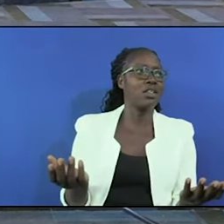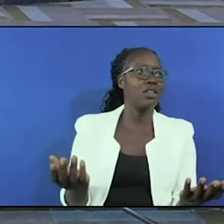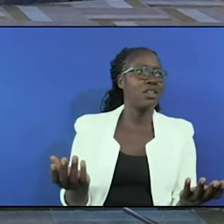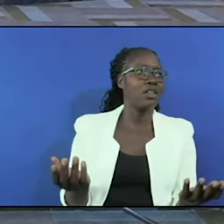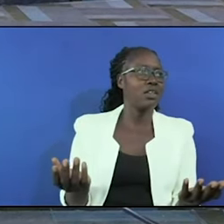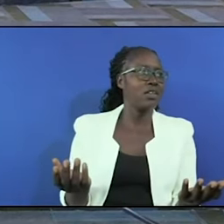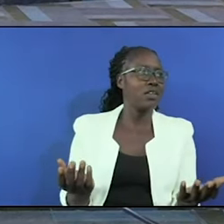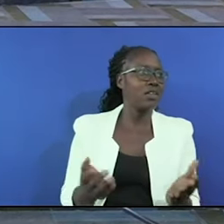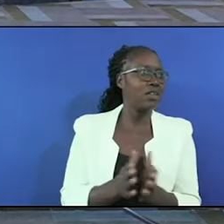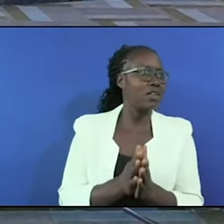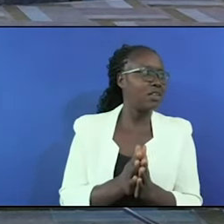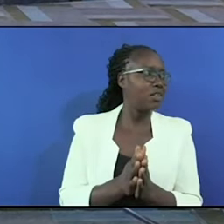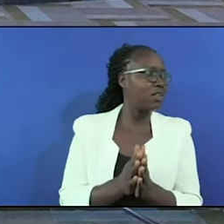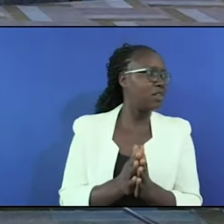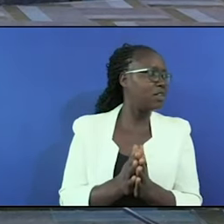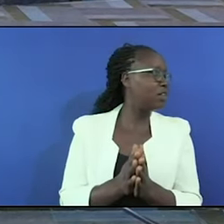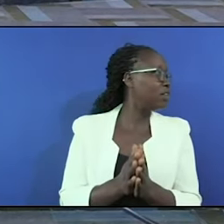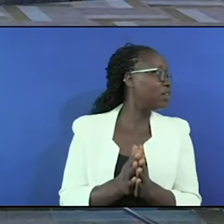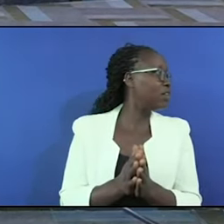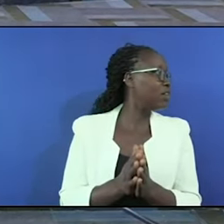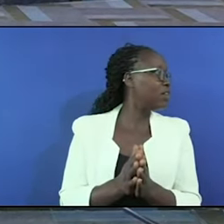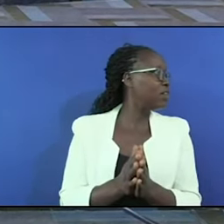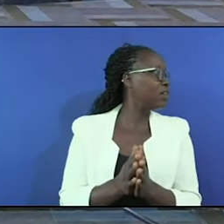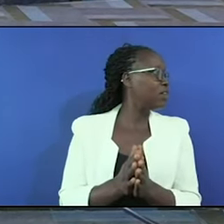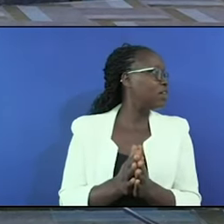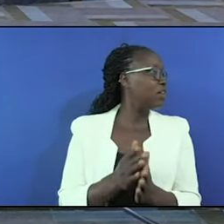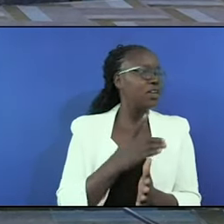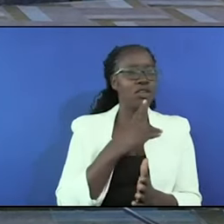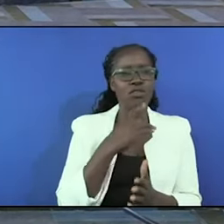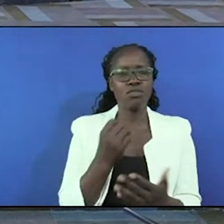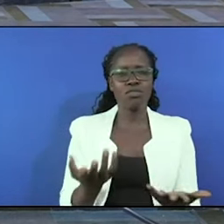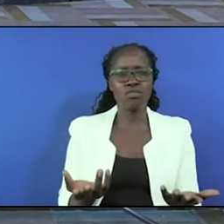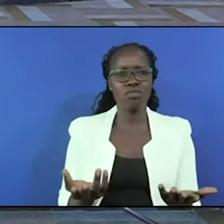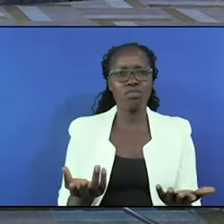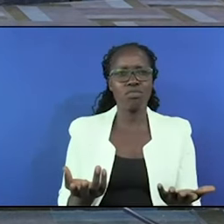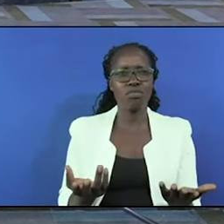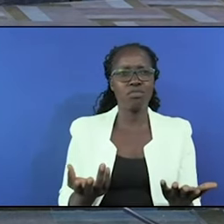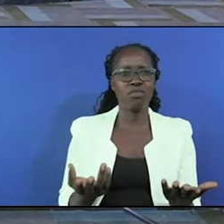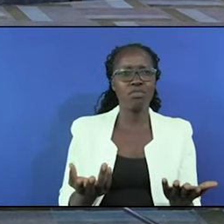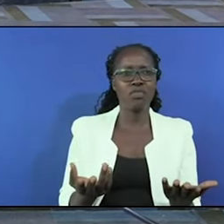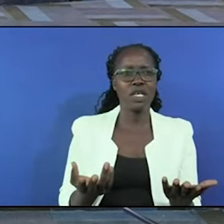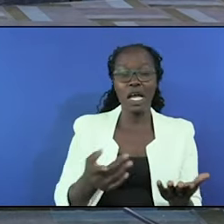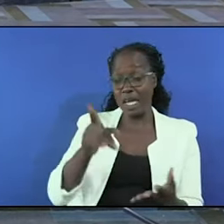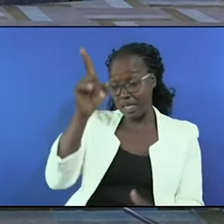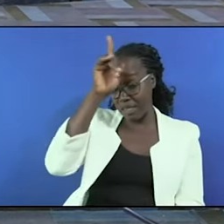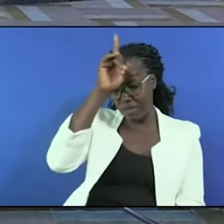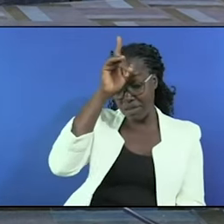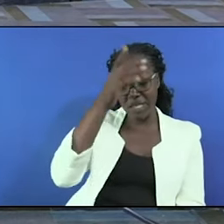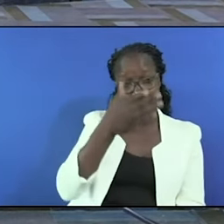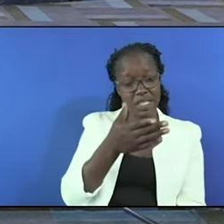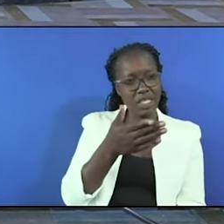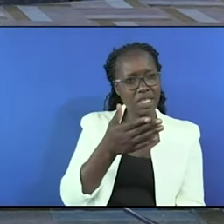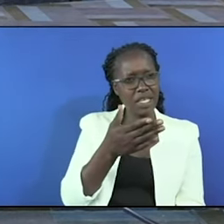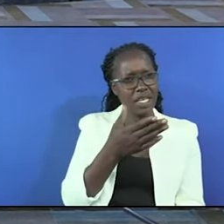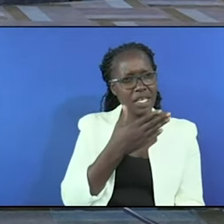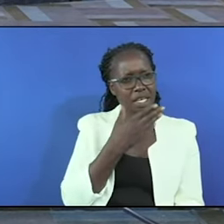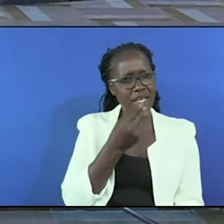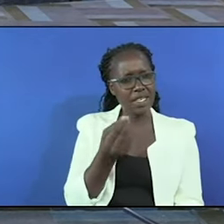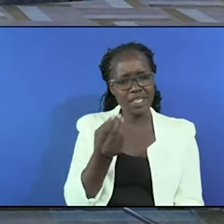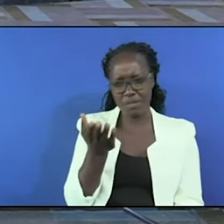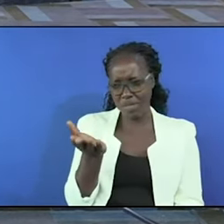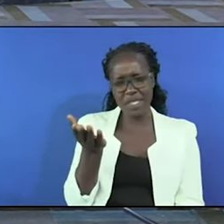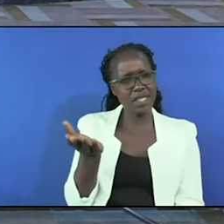You forgive me, you people of Nairobi, you can forgive me because Professor Maranga knows that I live in a village and he has been